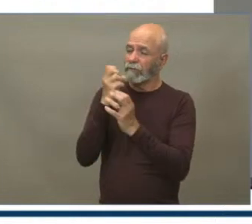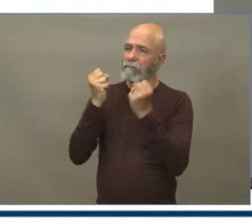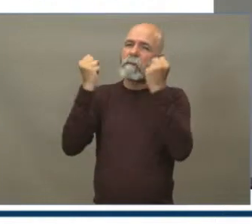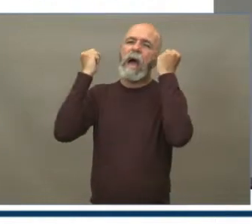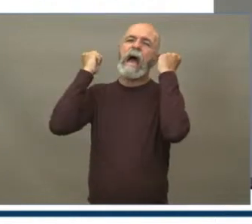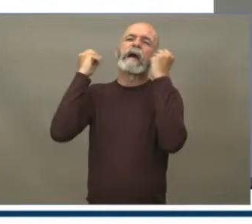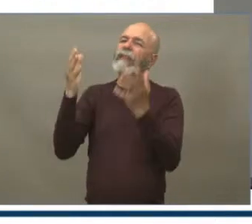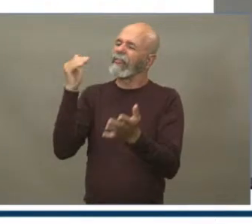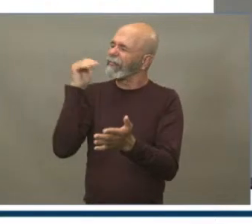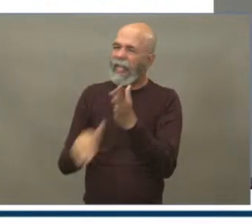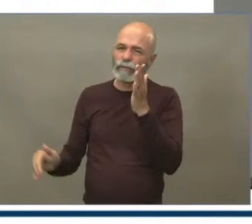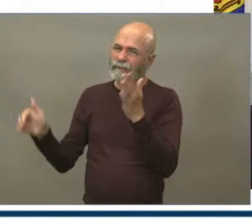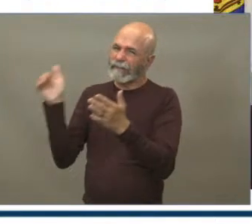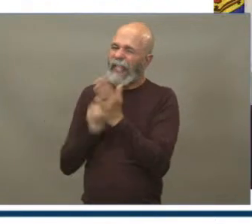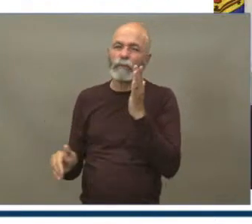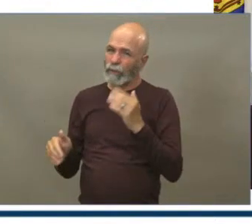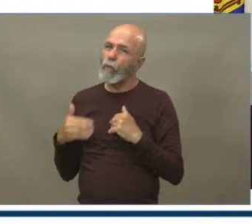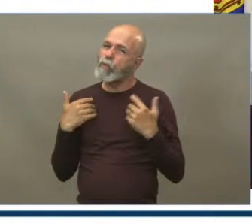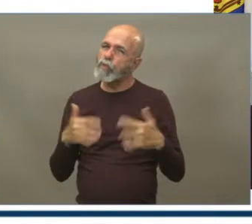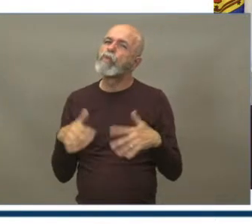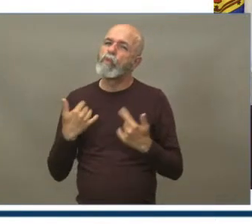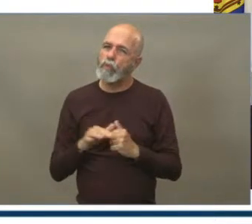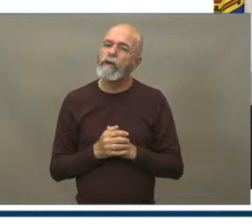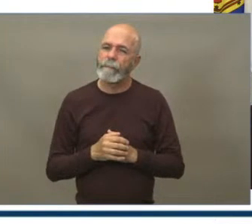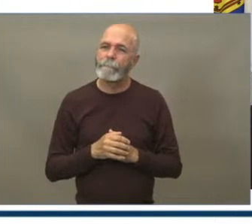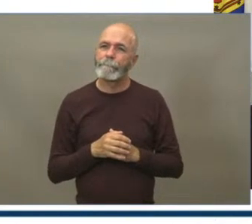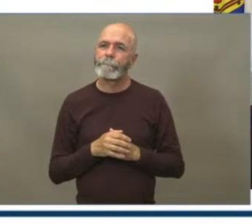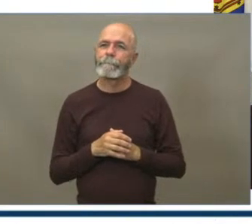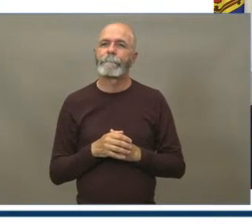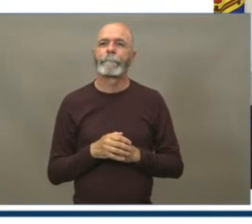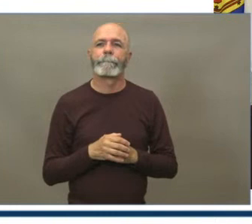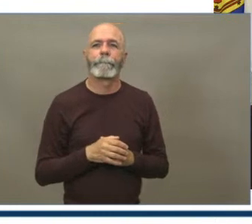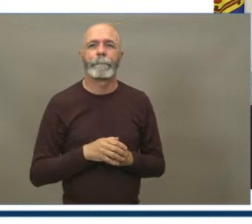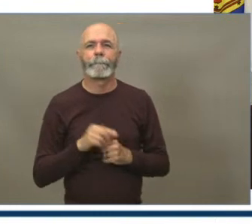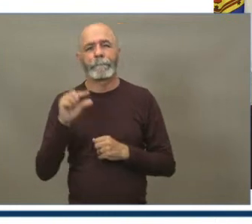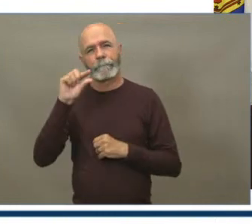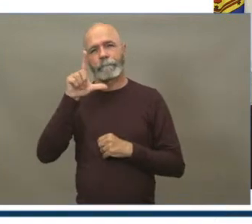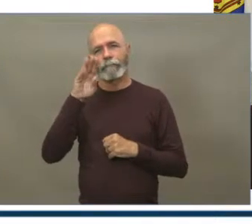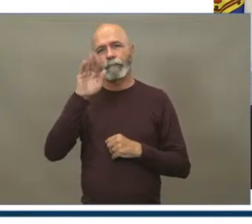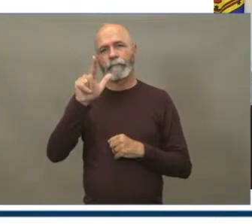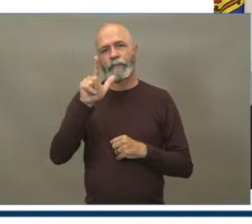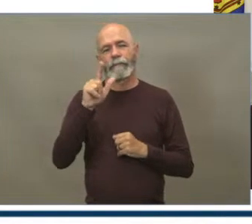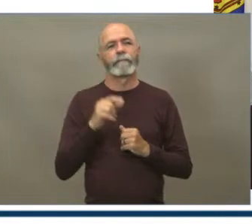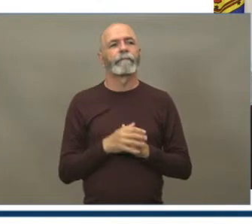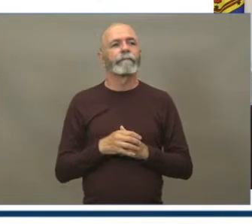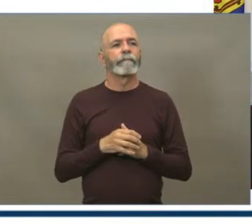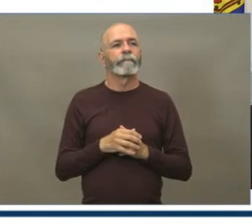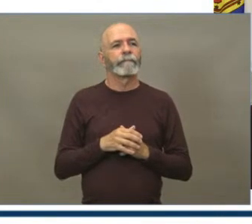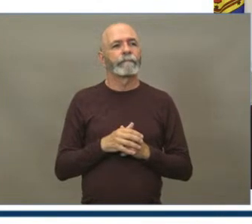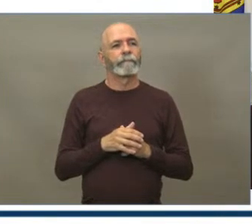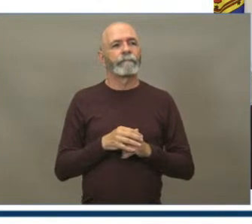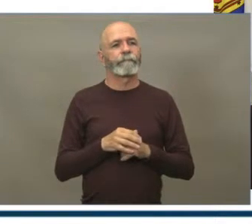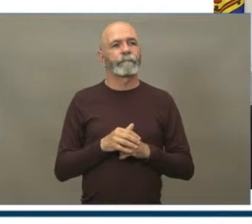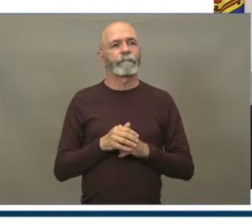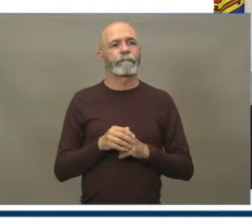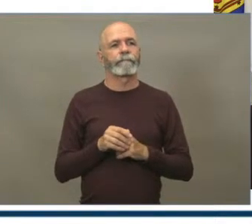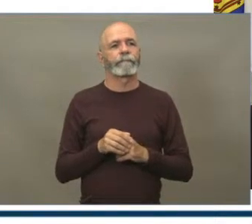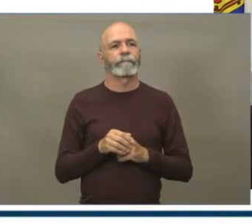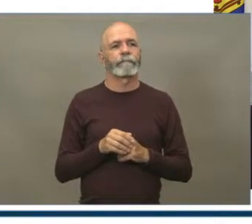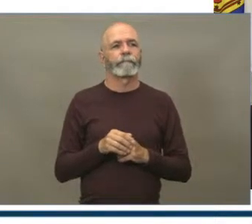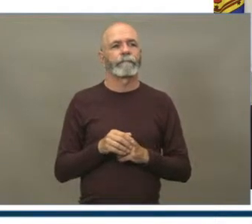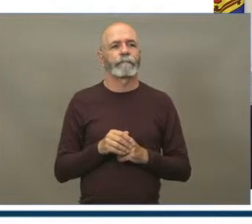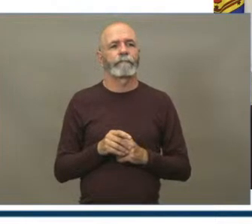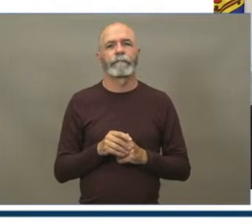COVID. Next, we'll go to Global and Alexa McLean. Go ahead, Lex. Thank you, Heather.